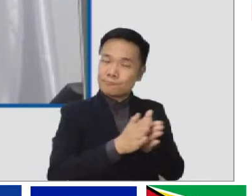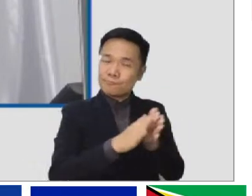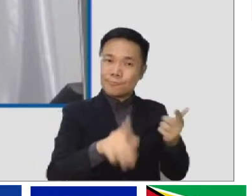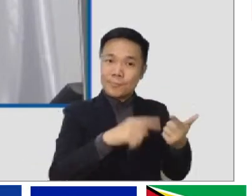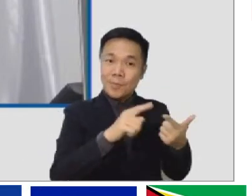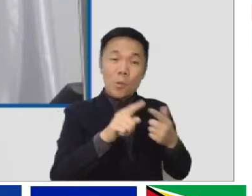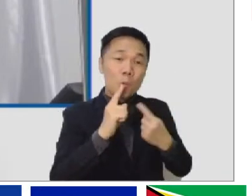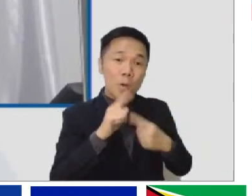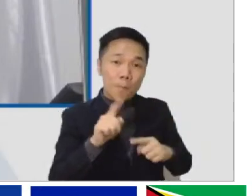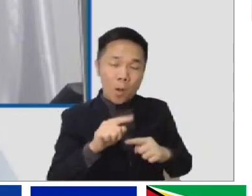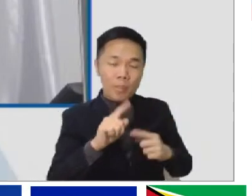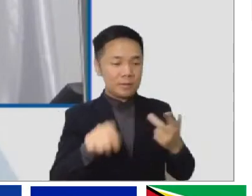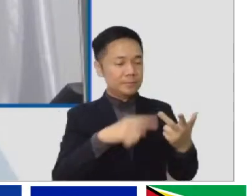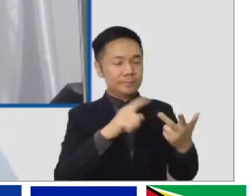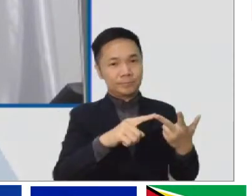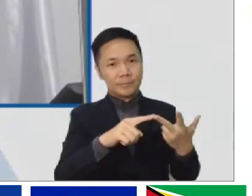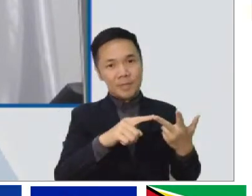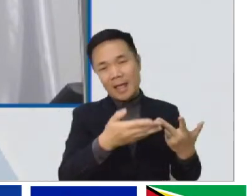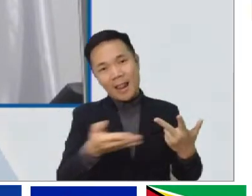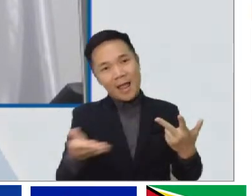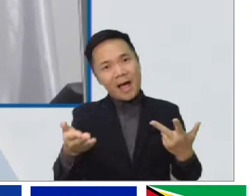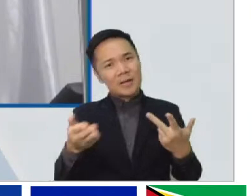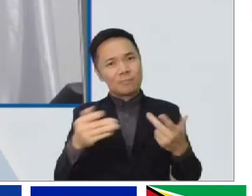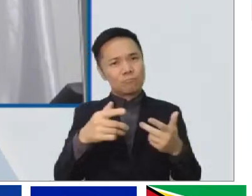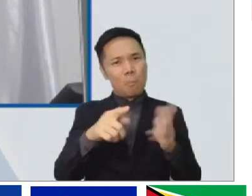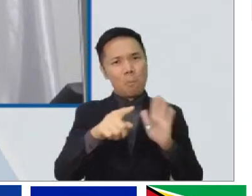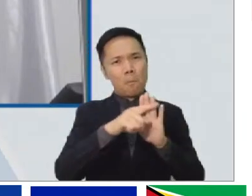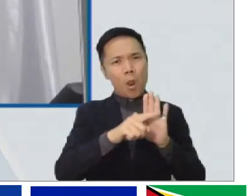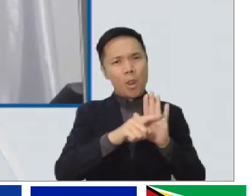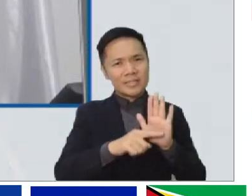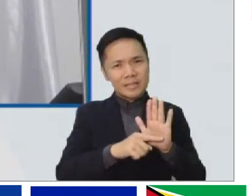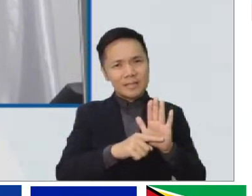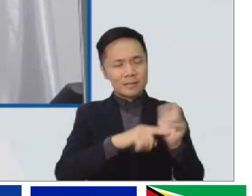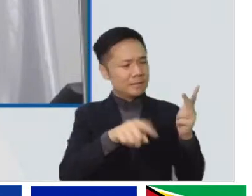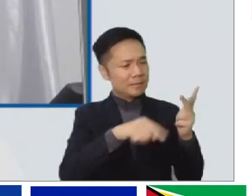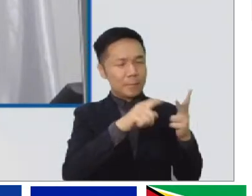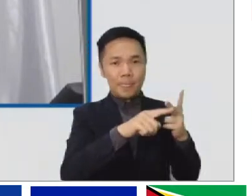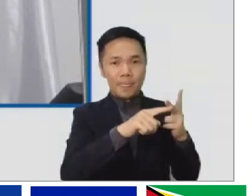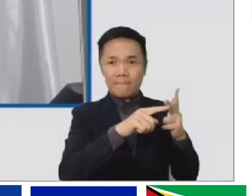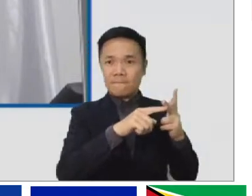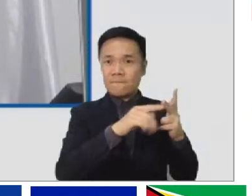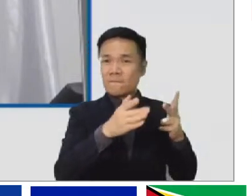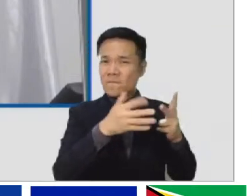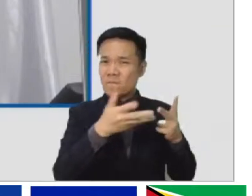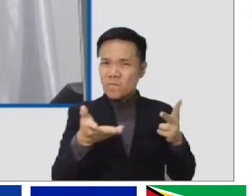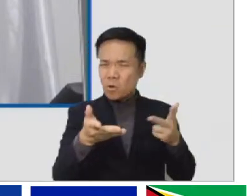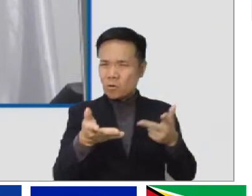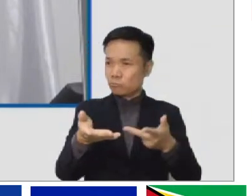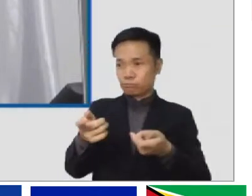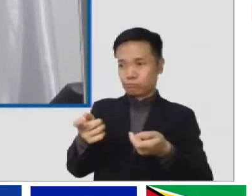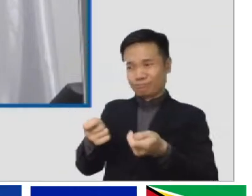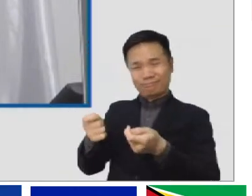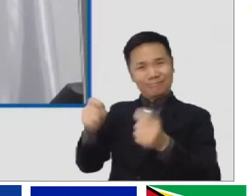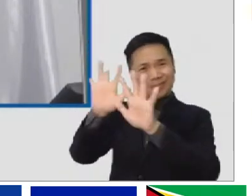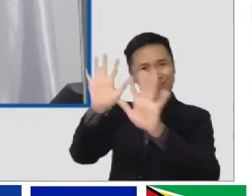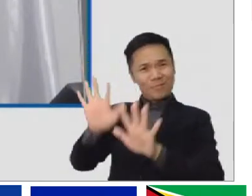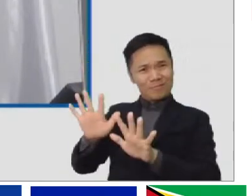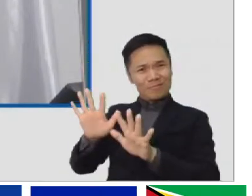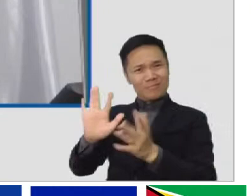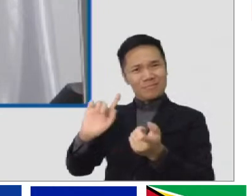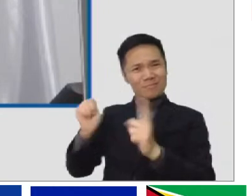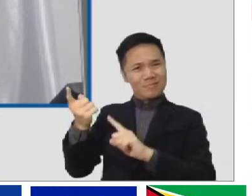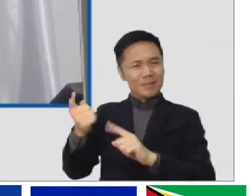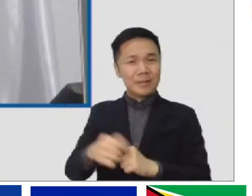other policies that are also included in this adaptation and mitigation of climate change that have been defined by the Paris Agreement and